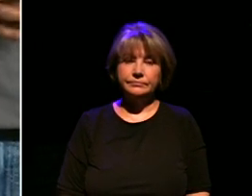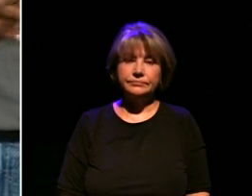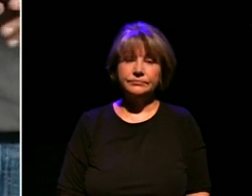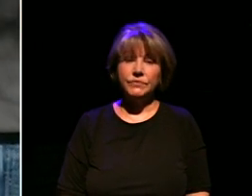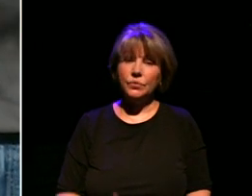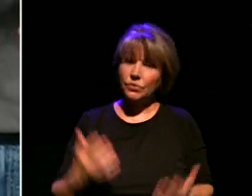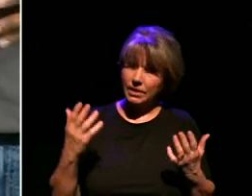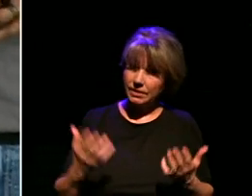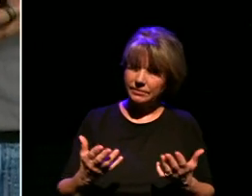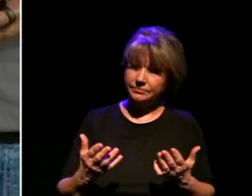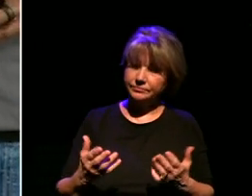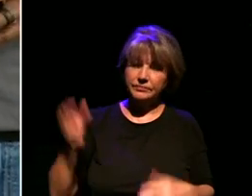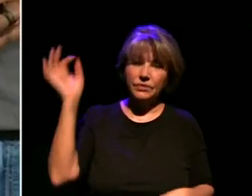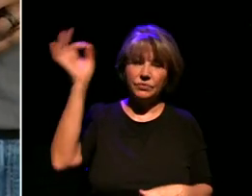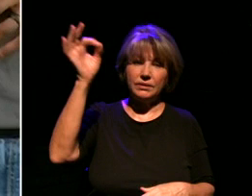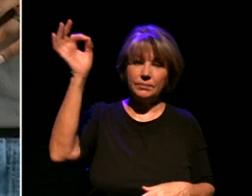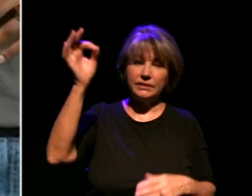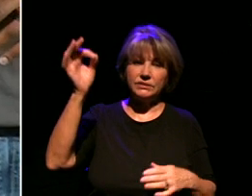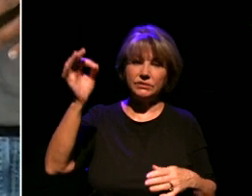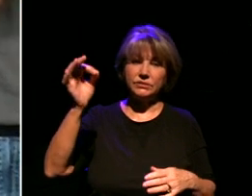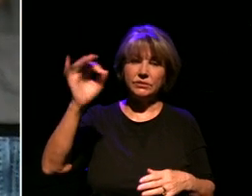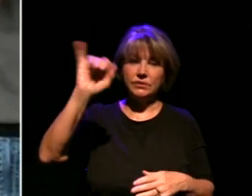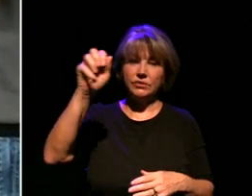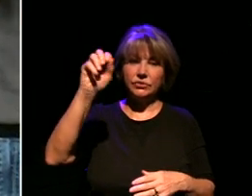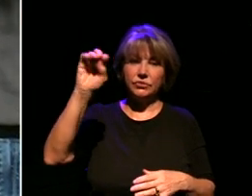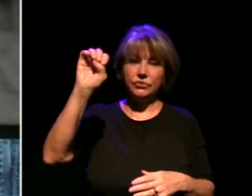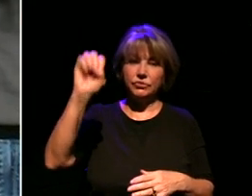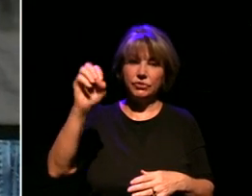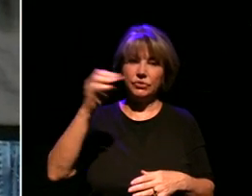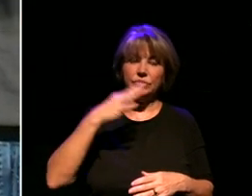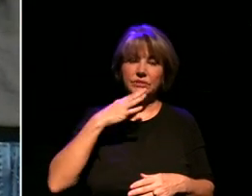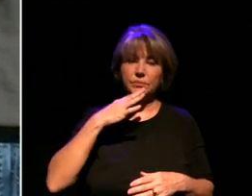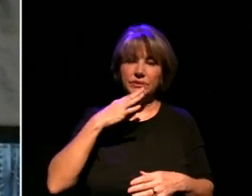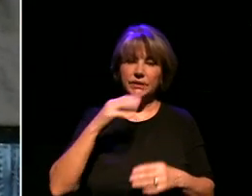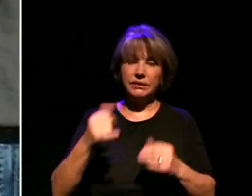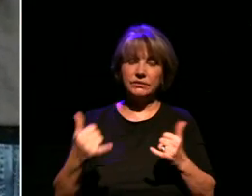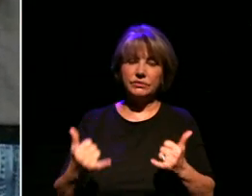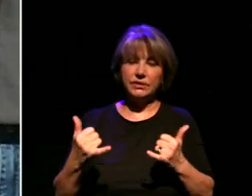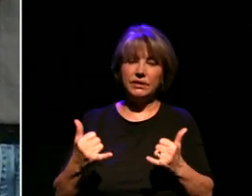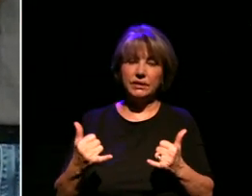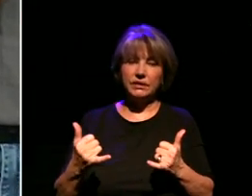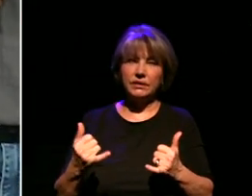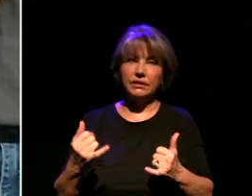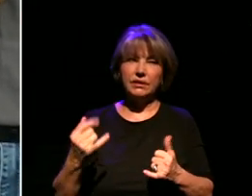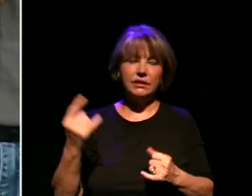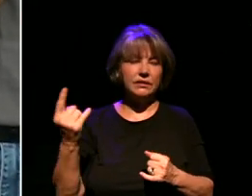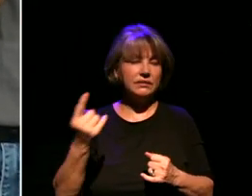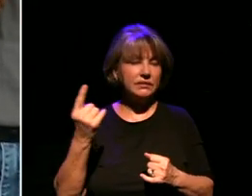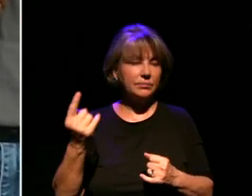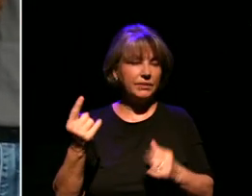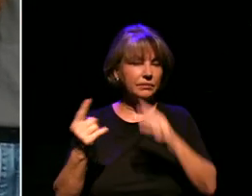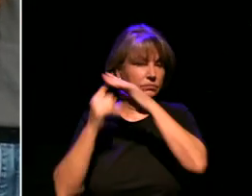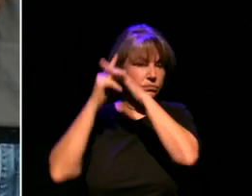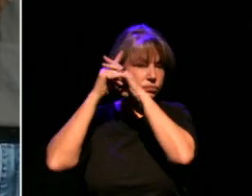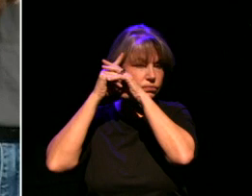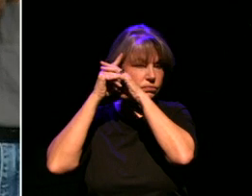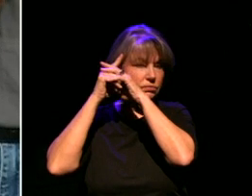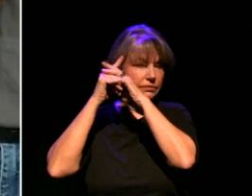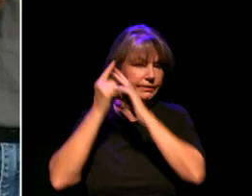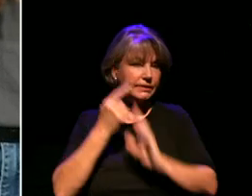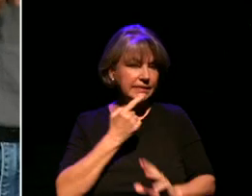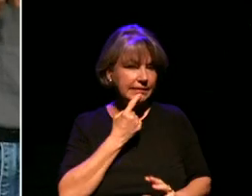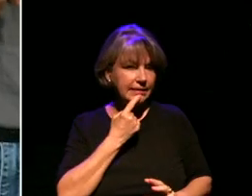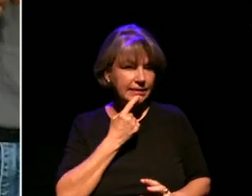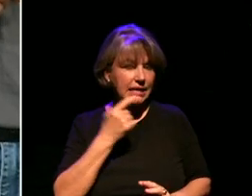While Pastor Joe was speaking today, did something click? Did something go off inside of you that said,